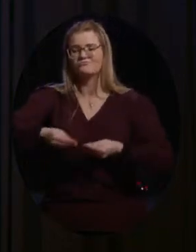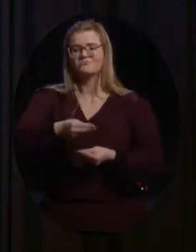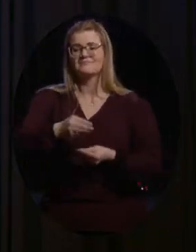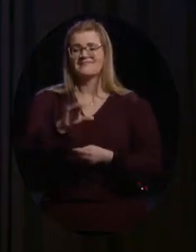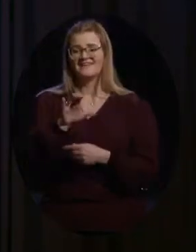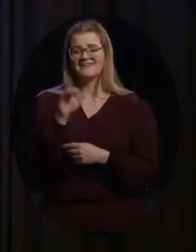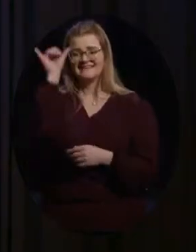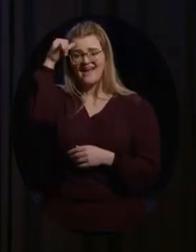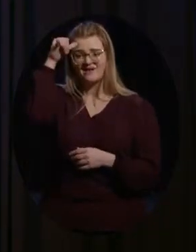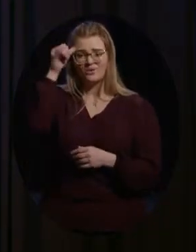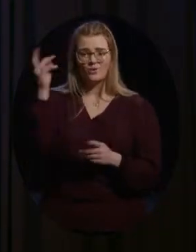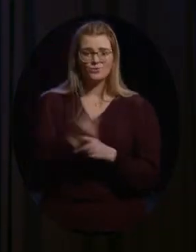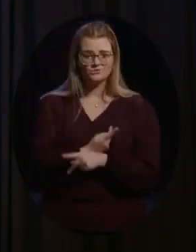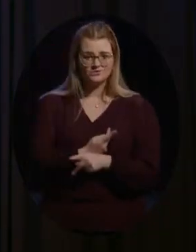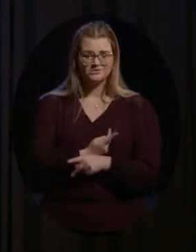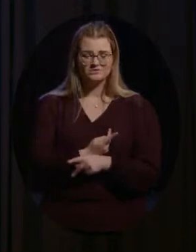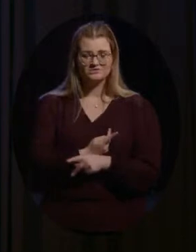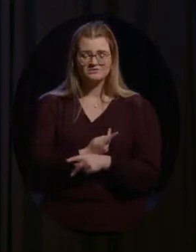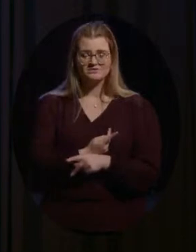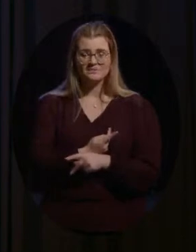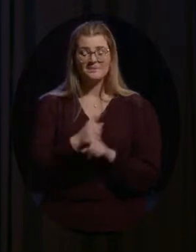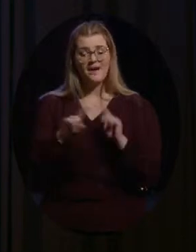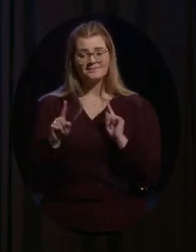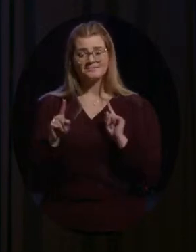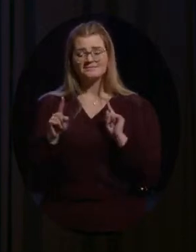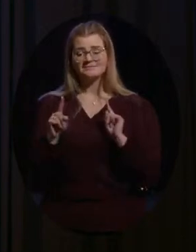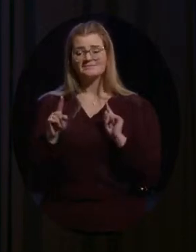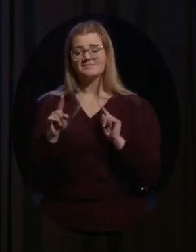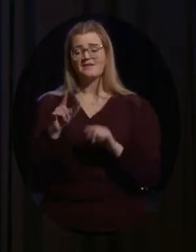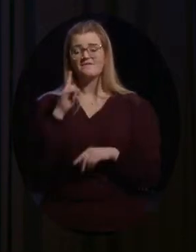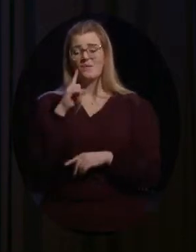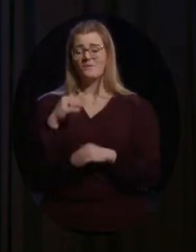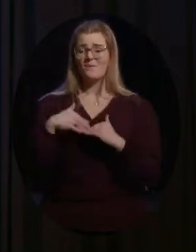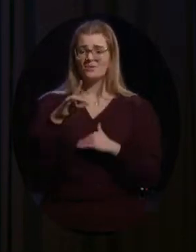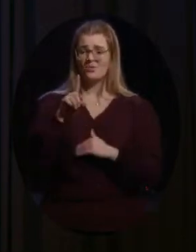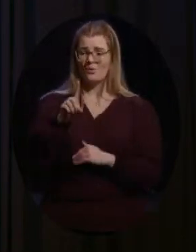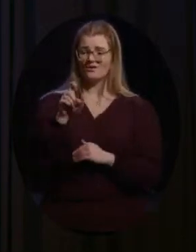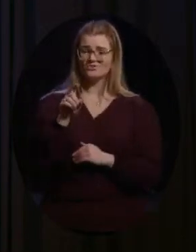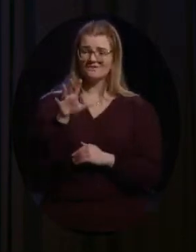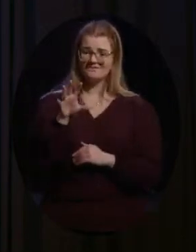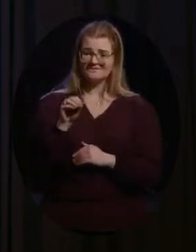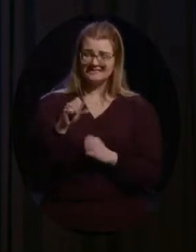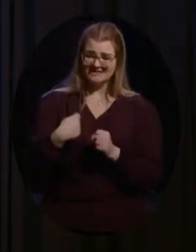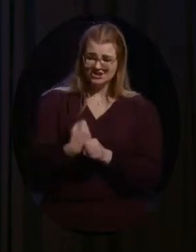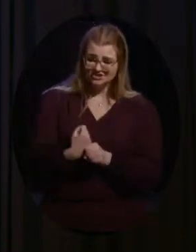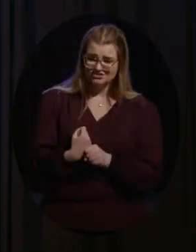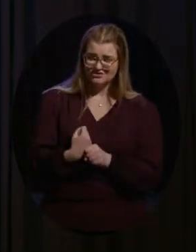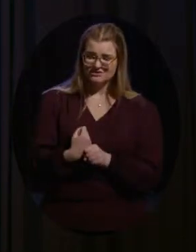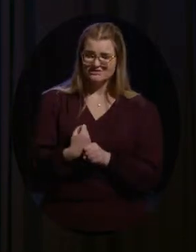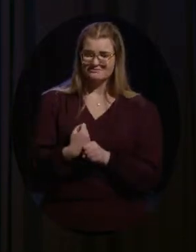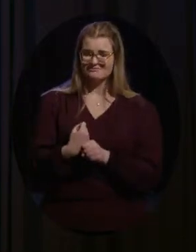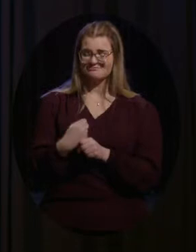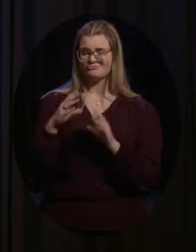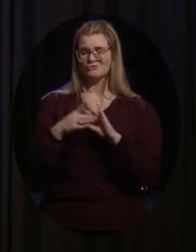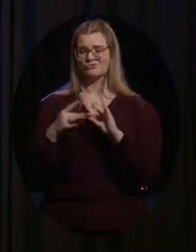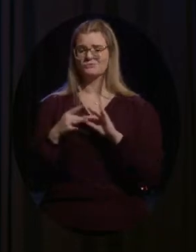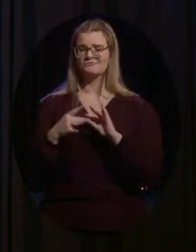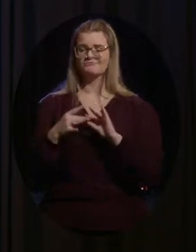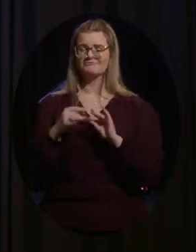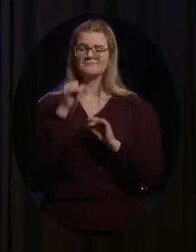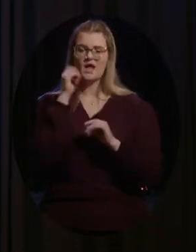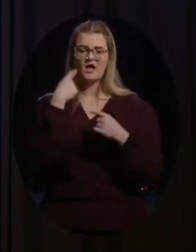worse. Yet, for more than 150 years, the story of Shaco remained largely